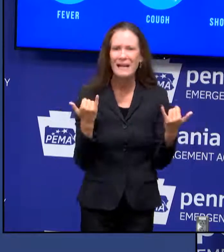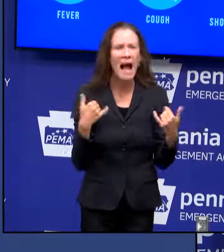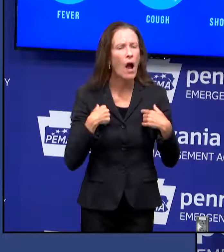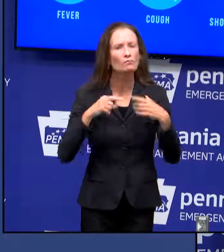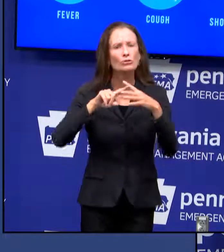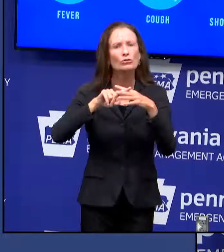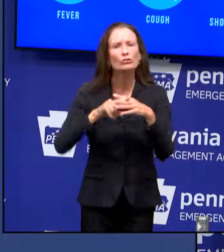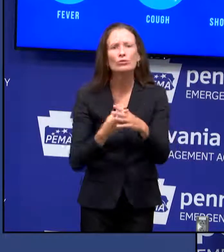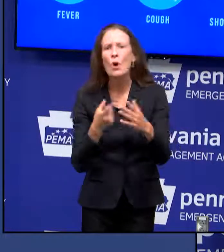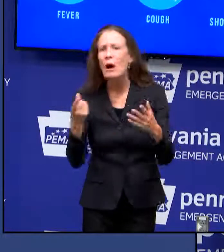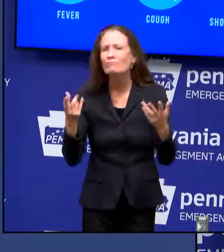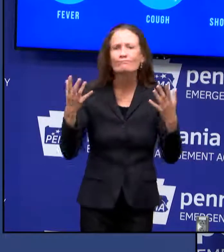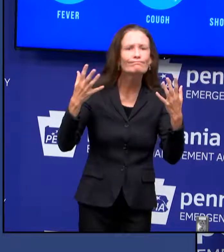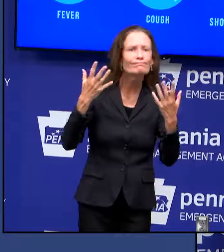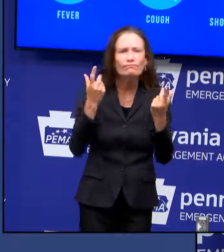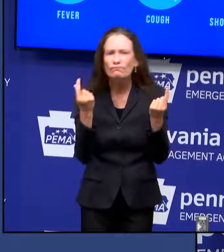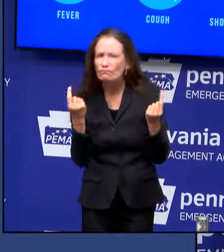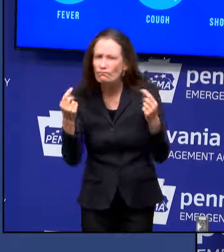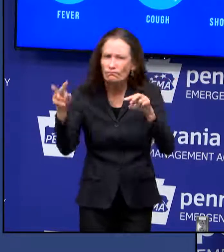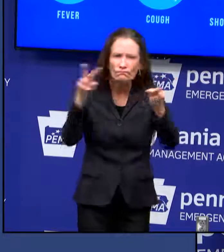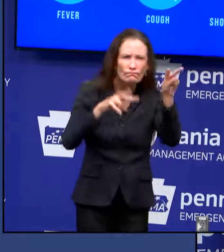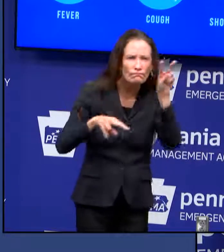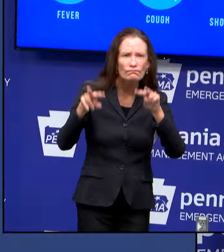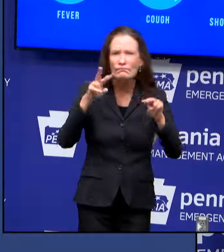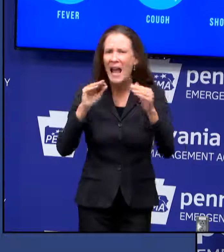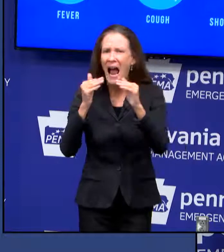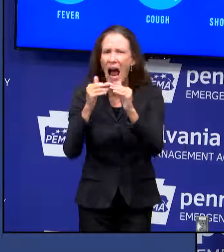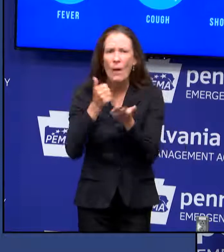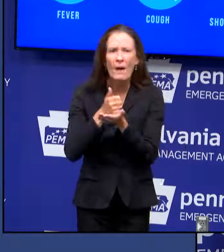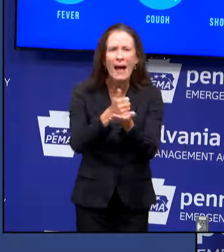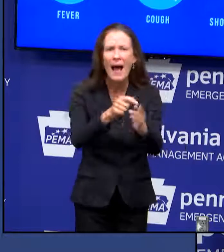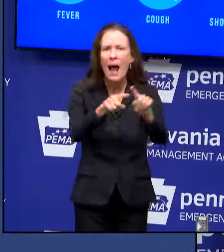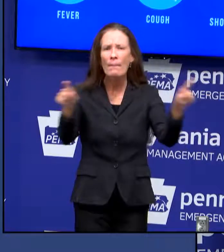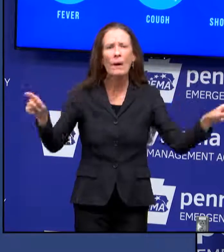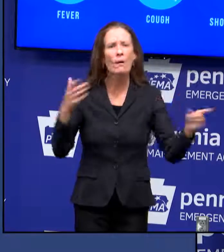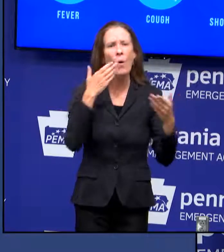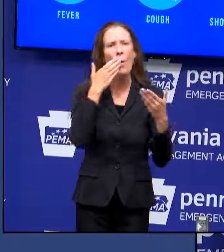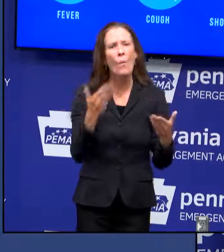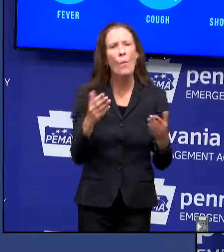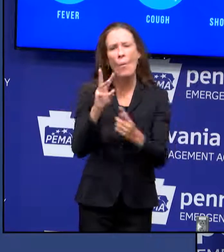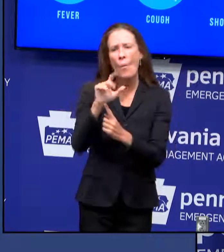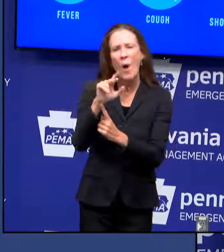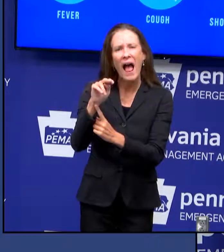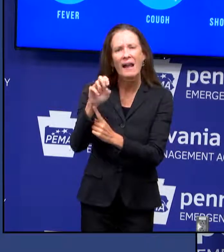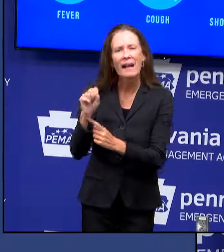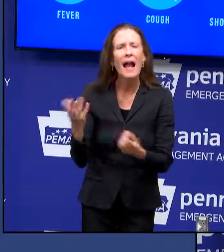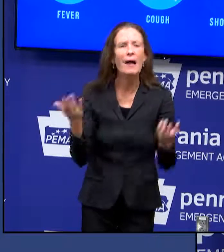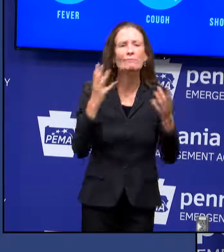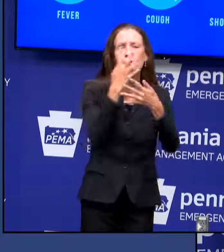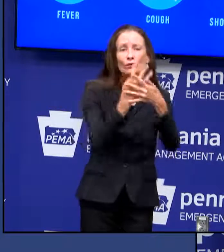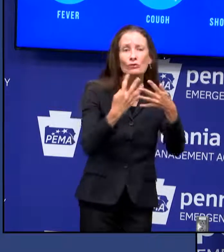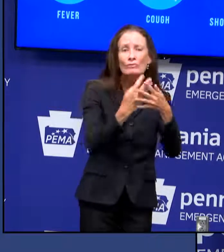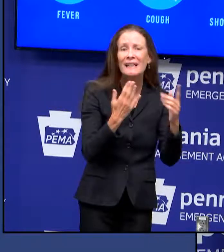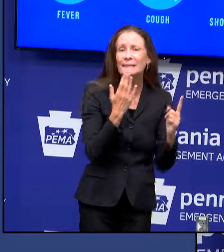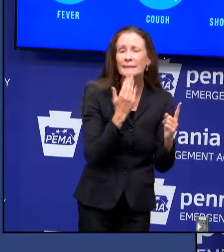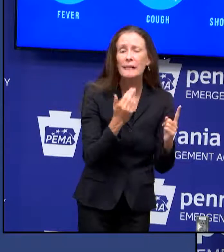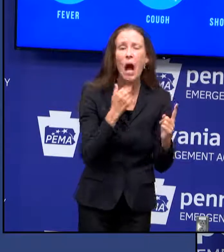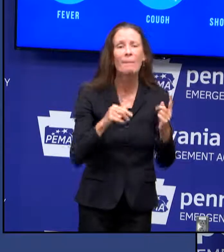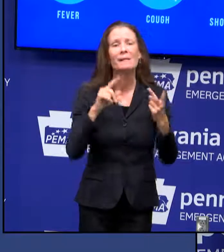community well-being center around screening for diabetes, cholesterol, other disease states, as well as